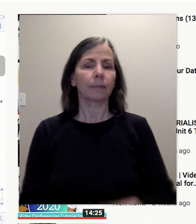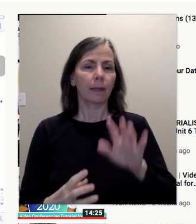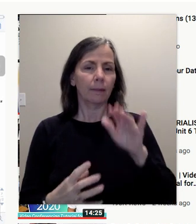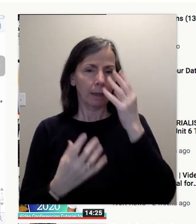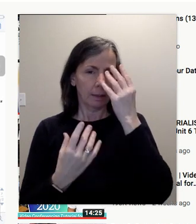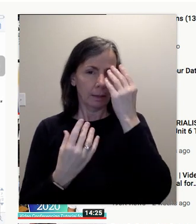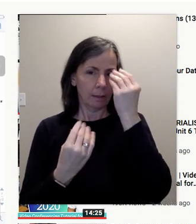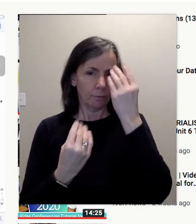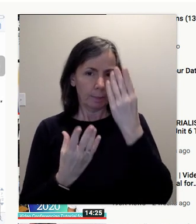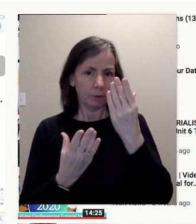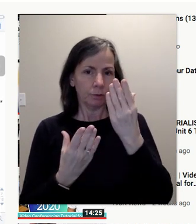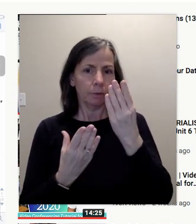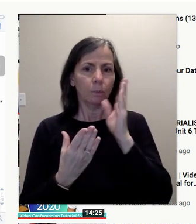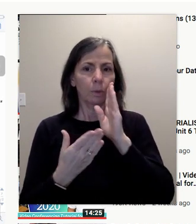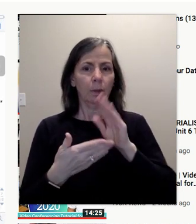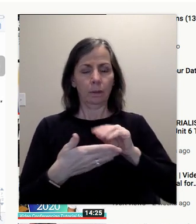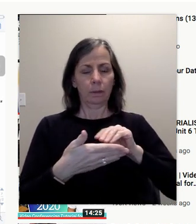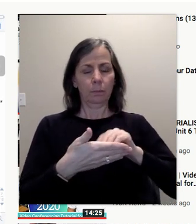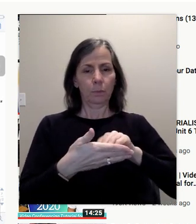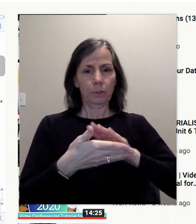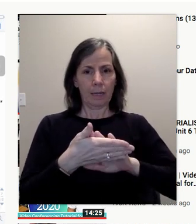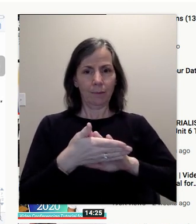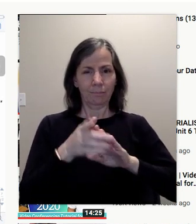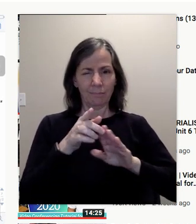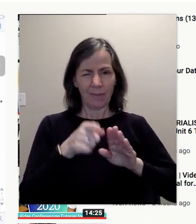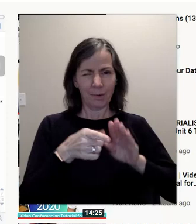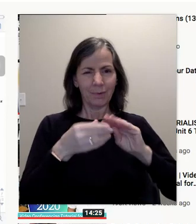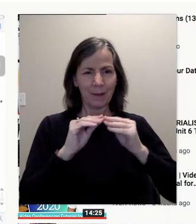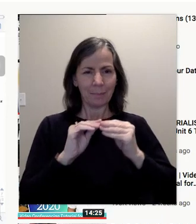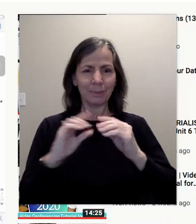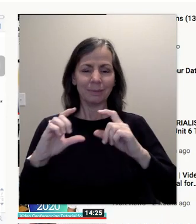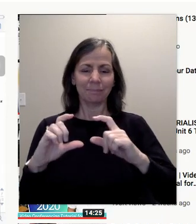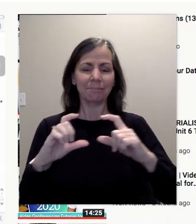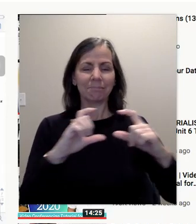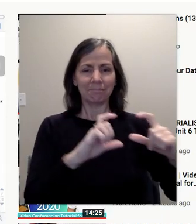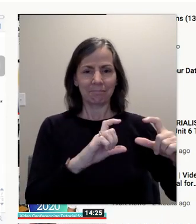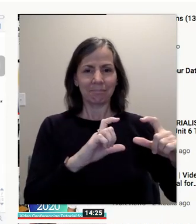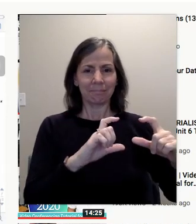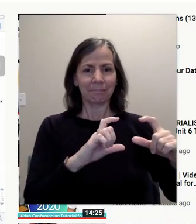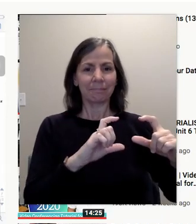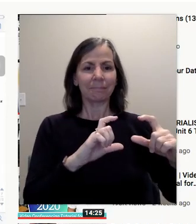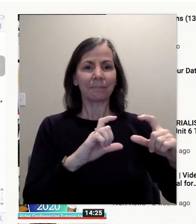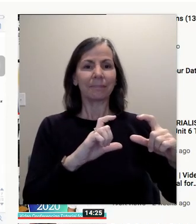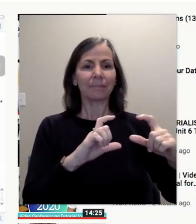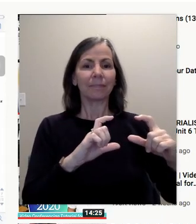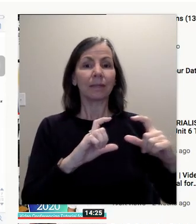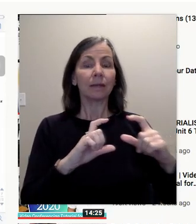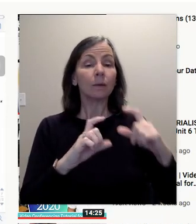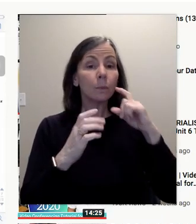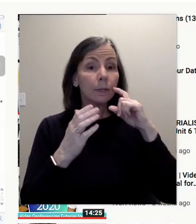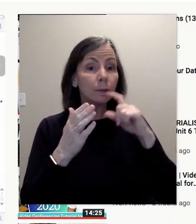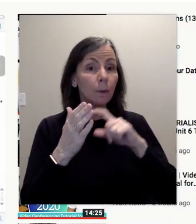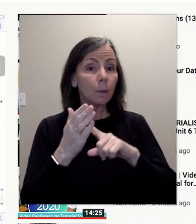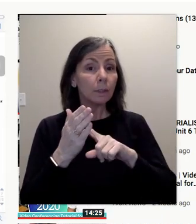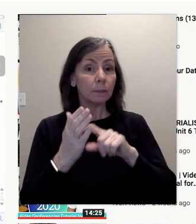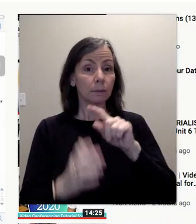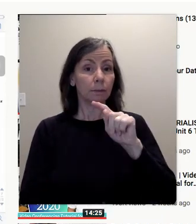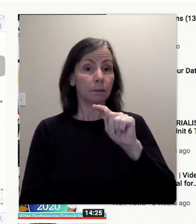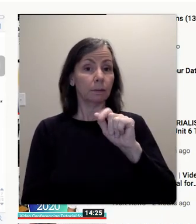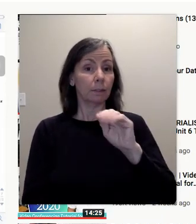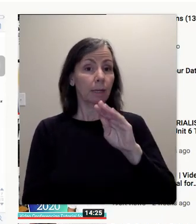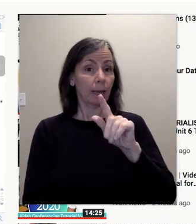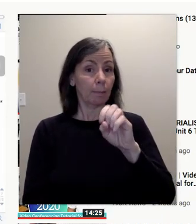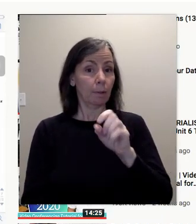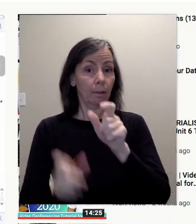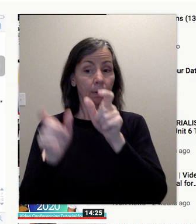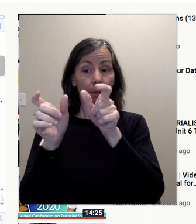bottom right corner information area. And then we can see this on our table as well. So